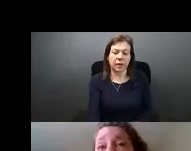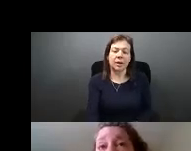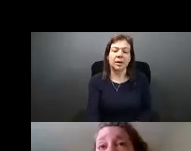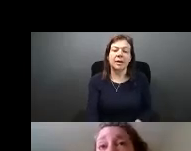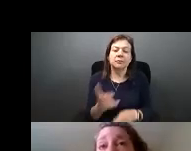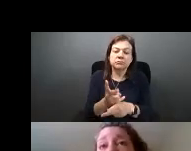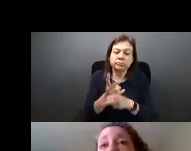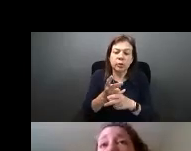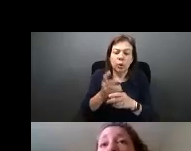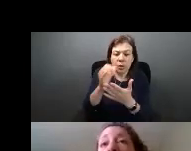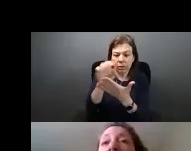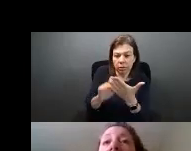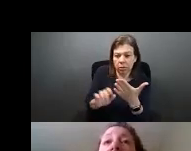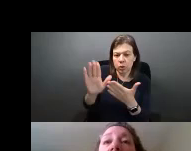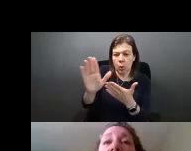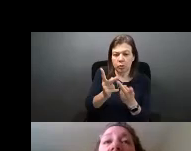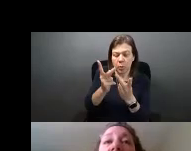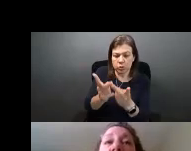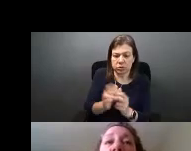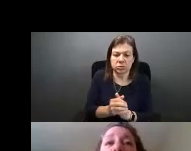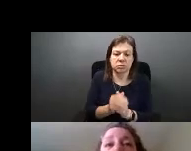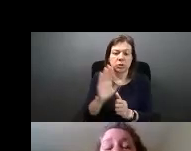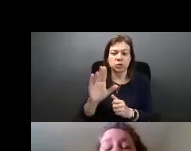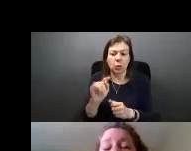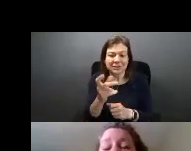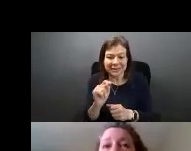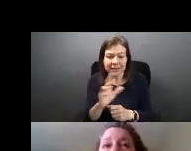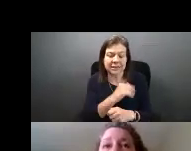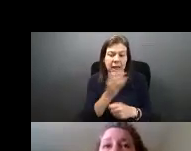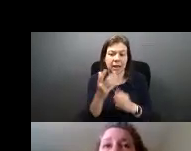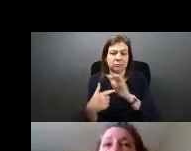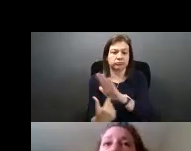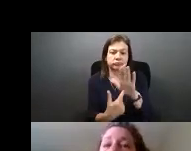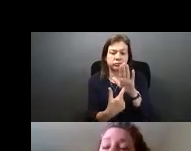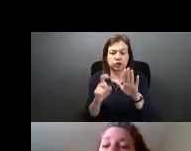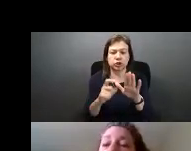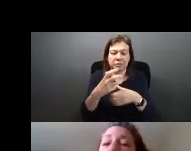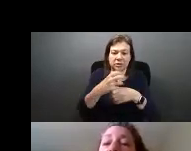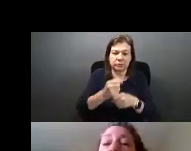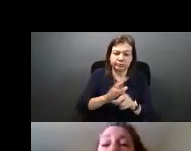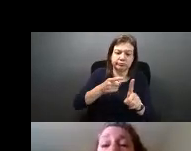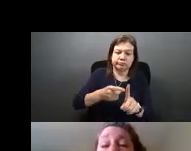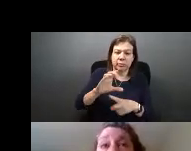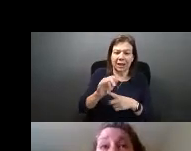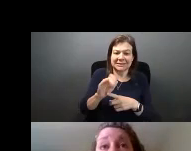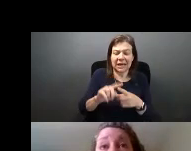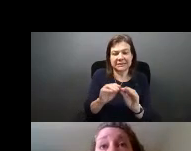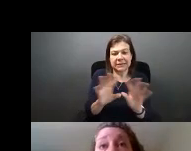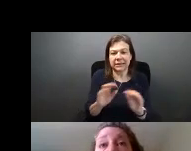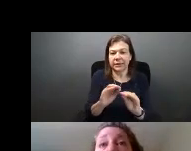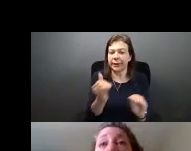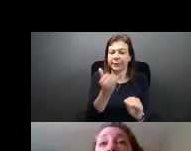of your proposal. Your text and presentation should be concise, clear, and